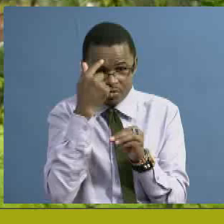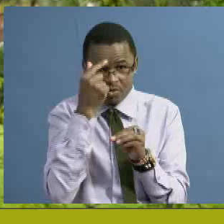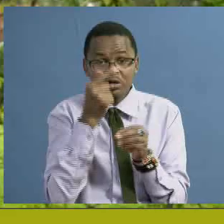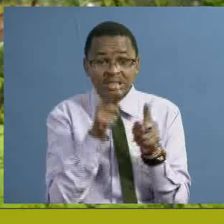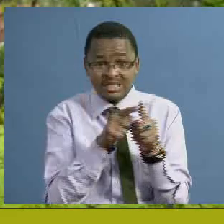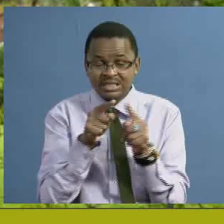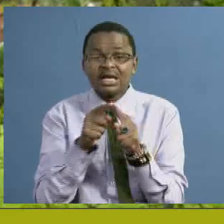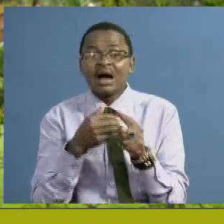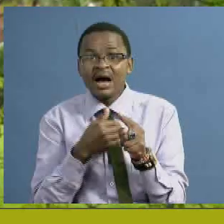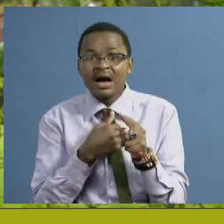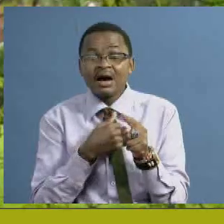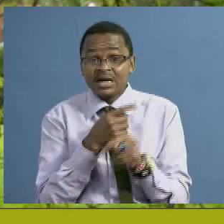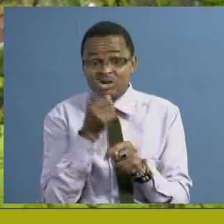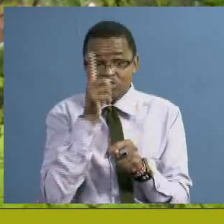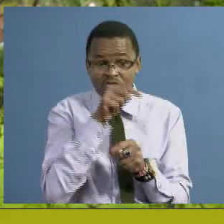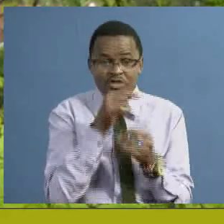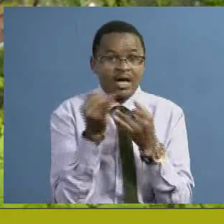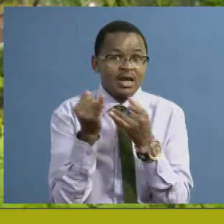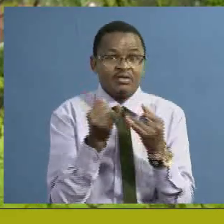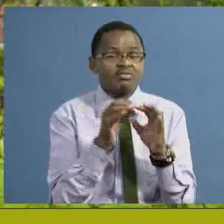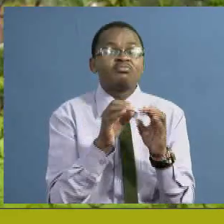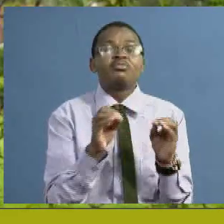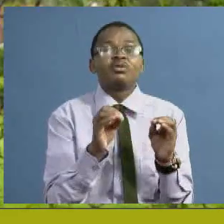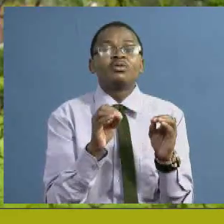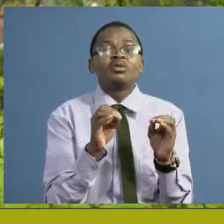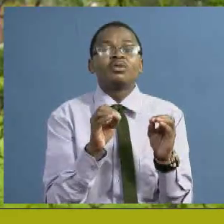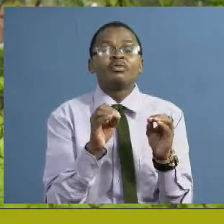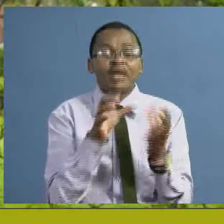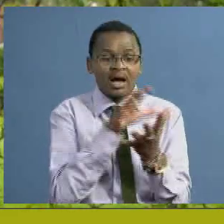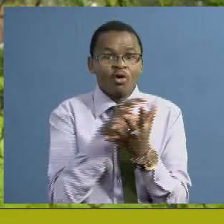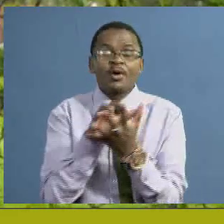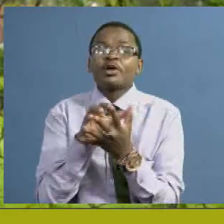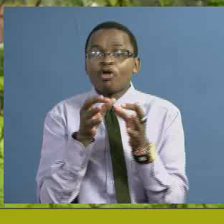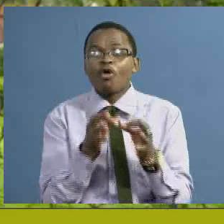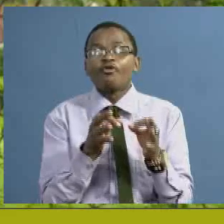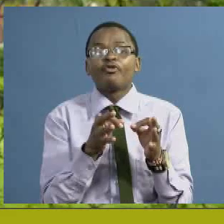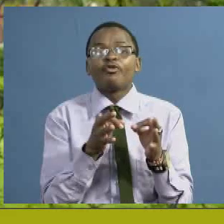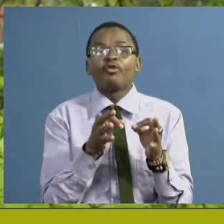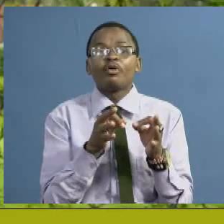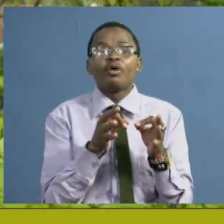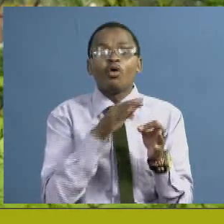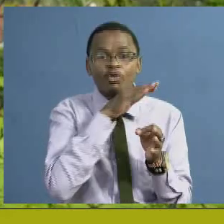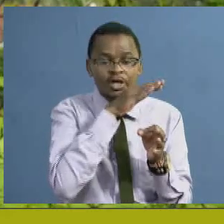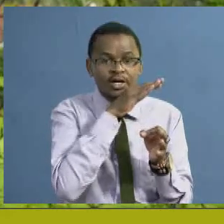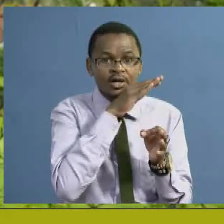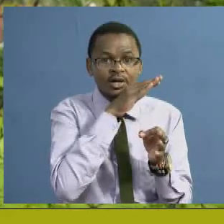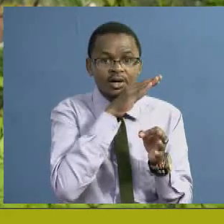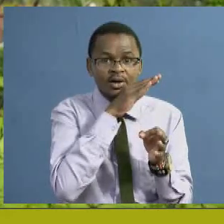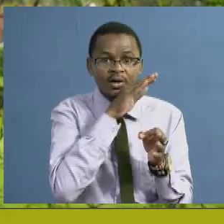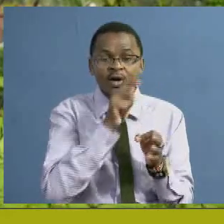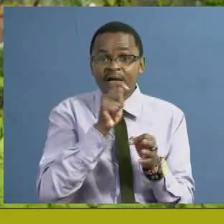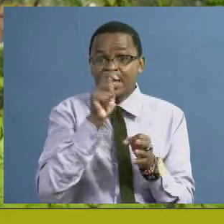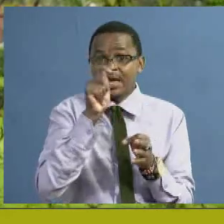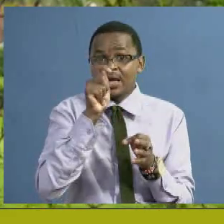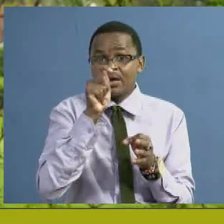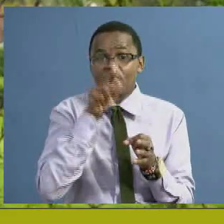should also not have run there and invited, you know. Yeah, this is a combination of the Odingas, the Kenyattas